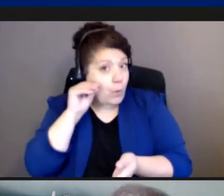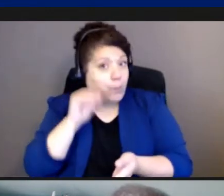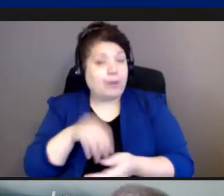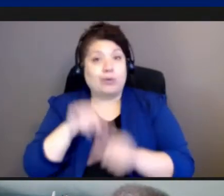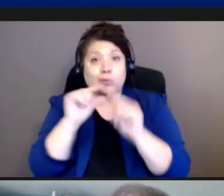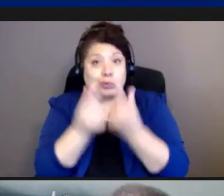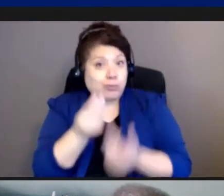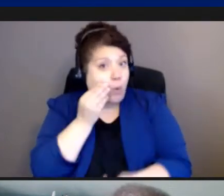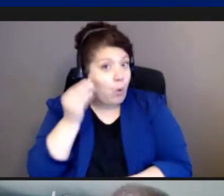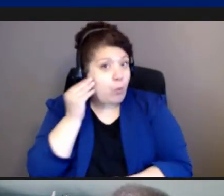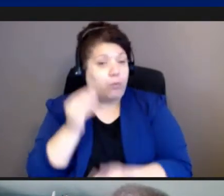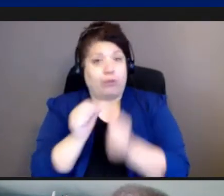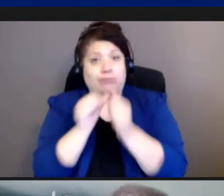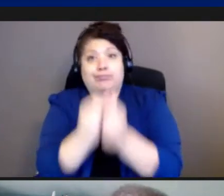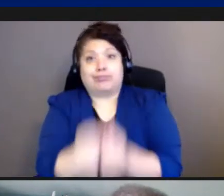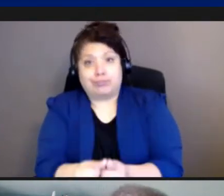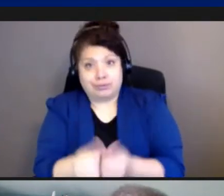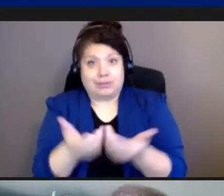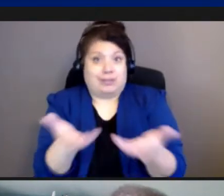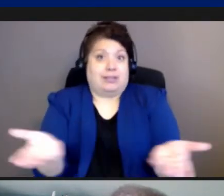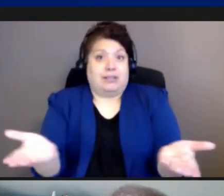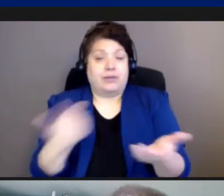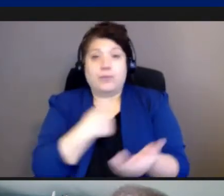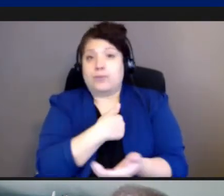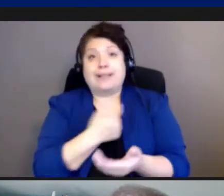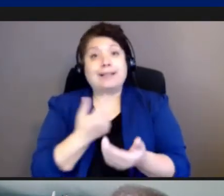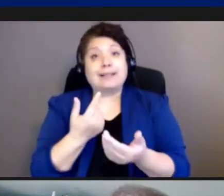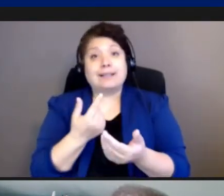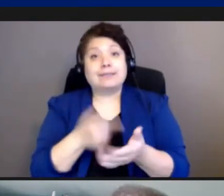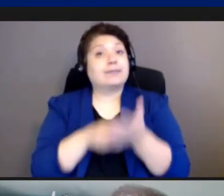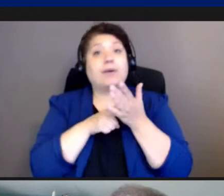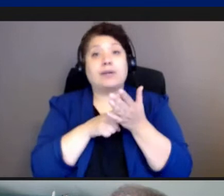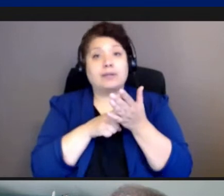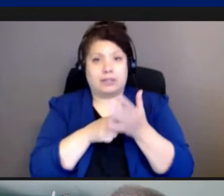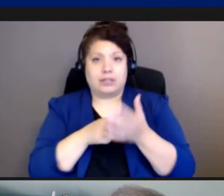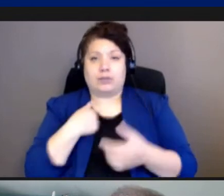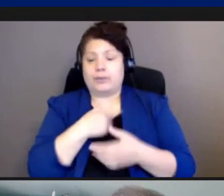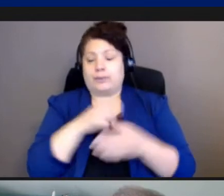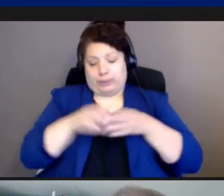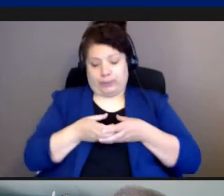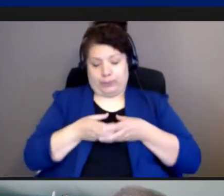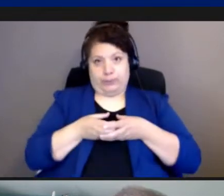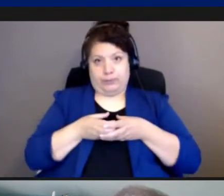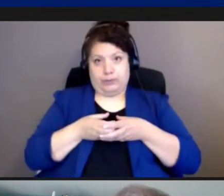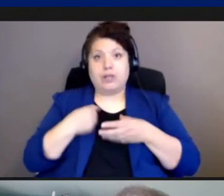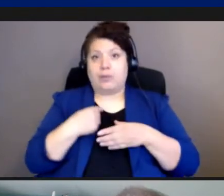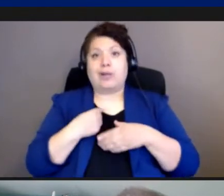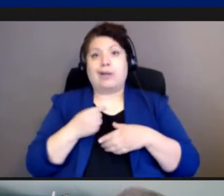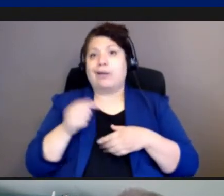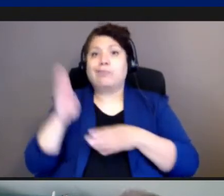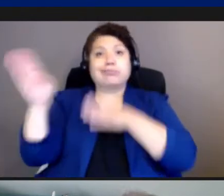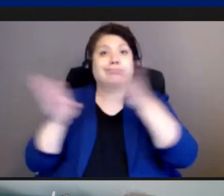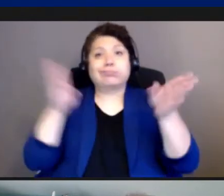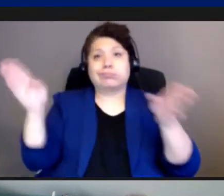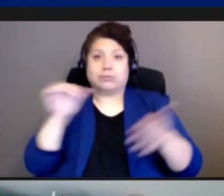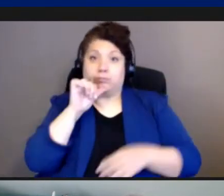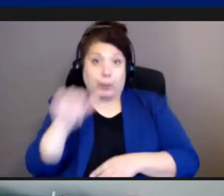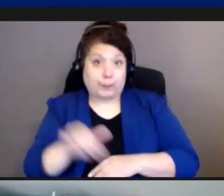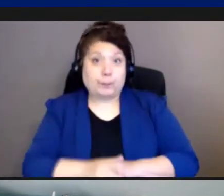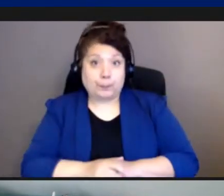all of us is to reduce our social interactions and just socialize with our households at this point. Okay, thank